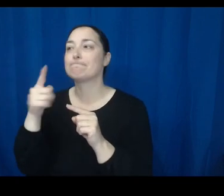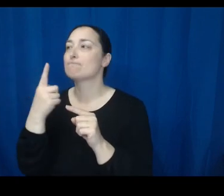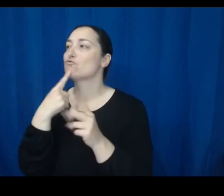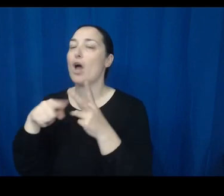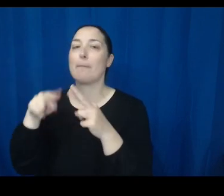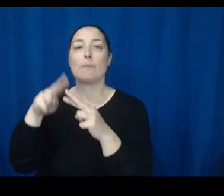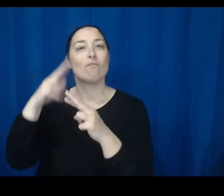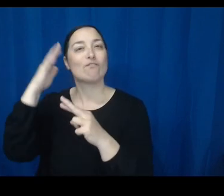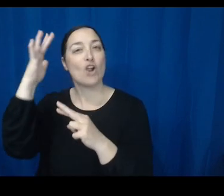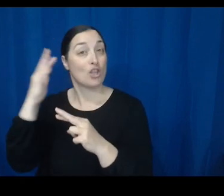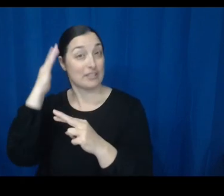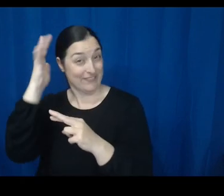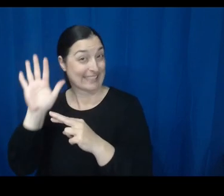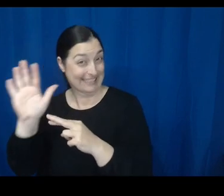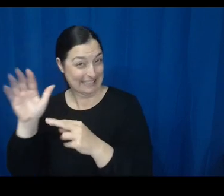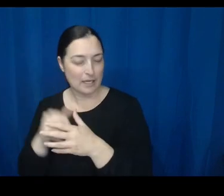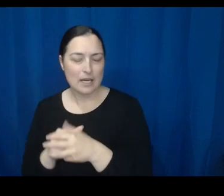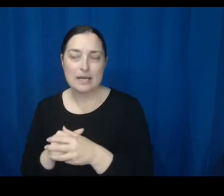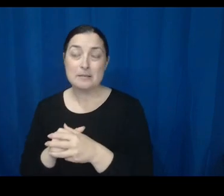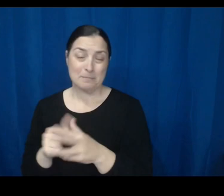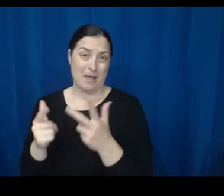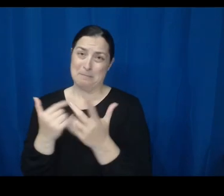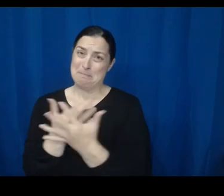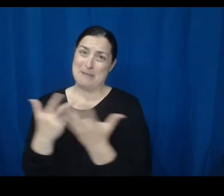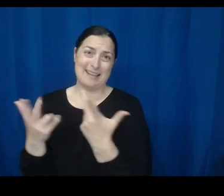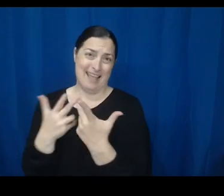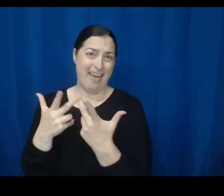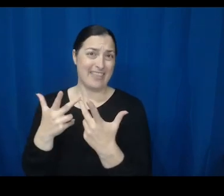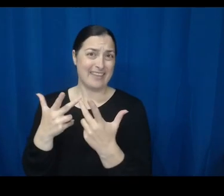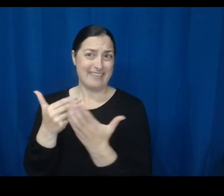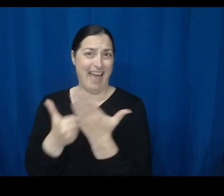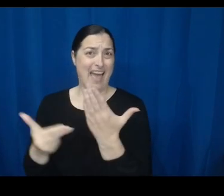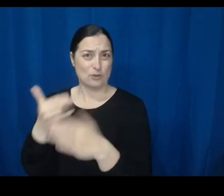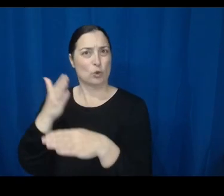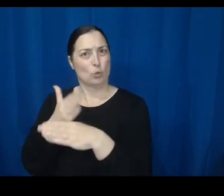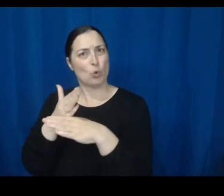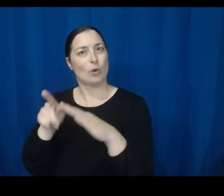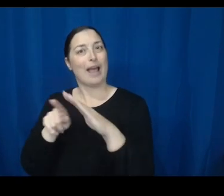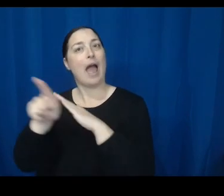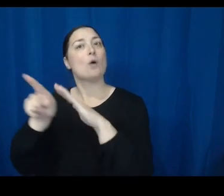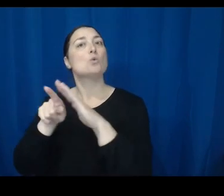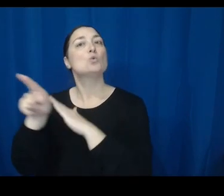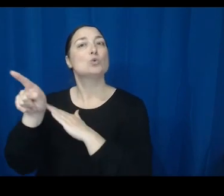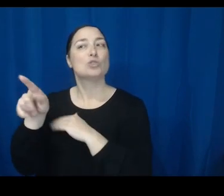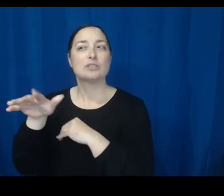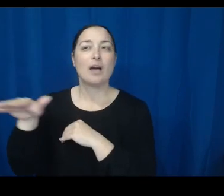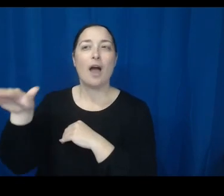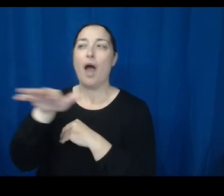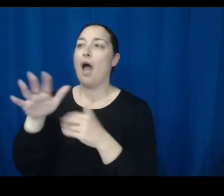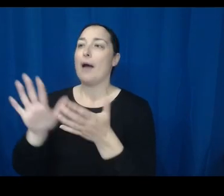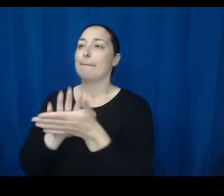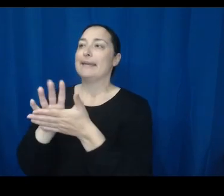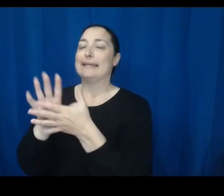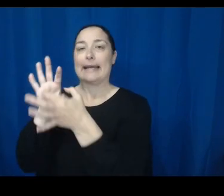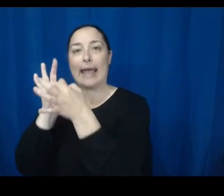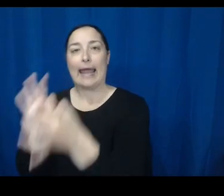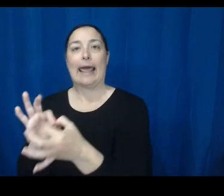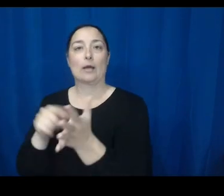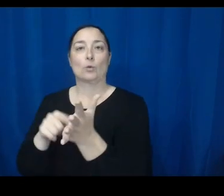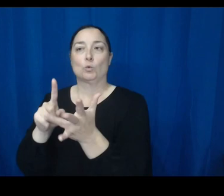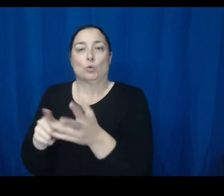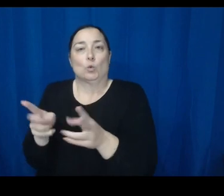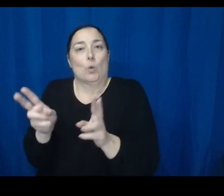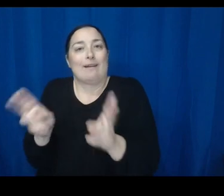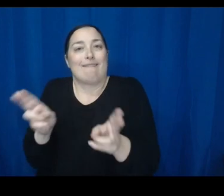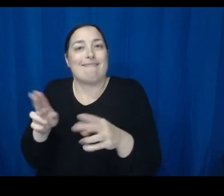I think there are a number of artists working in the field today that are reconnecting us with the natural, with natural elements, which I think is